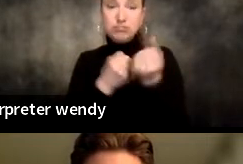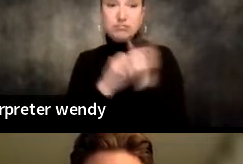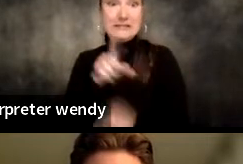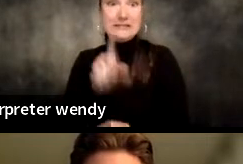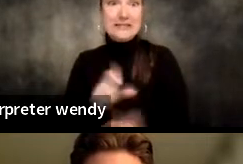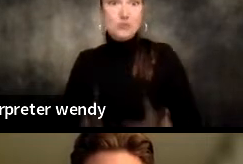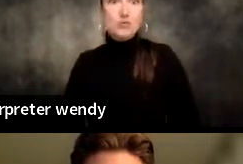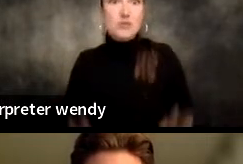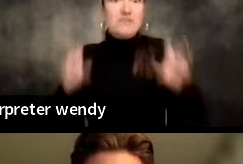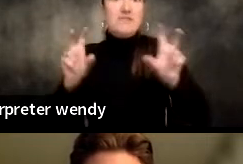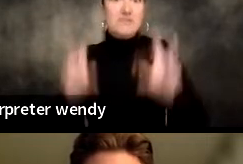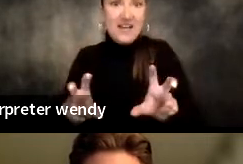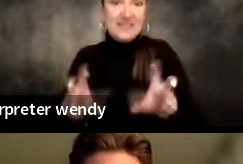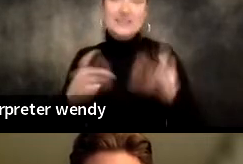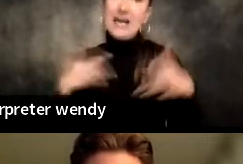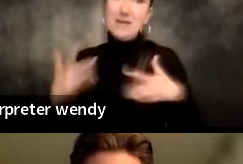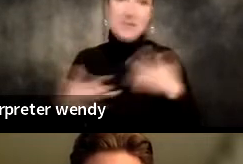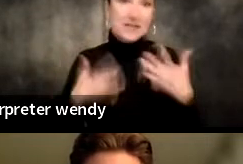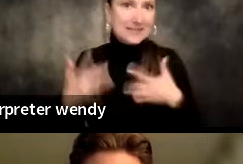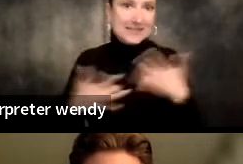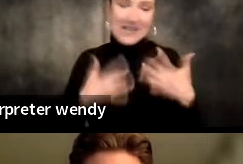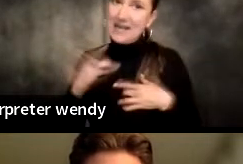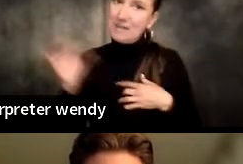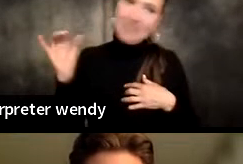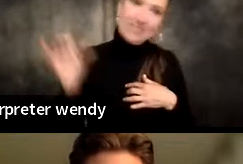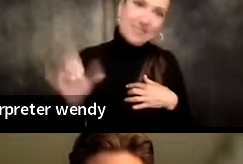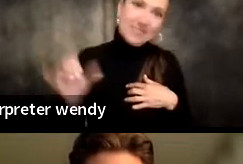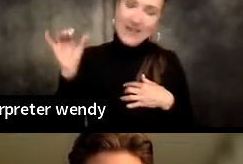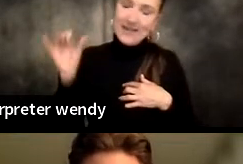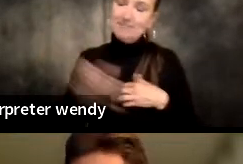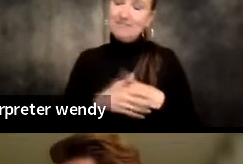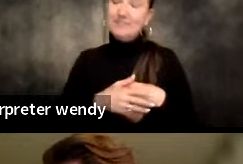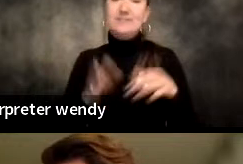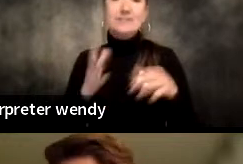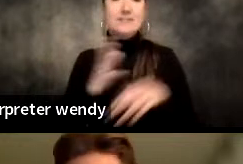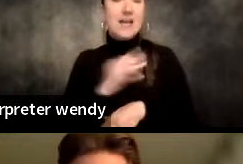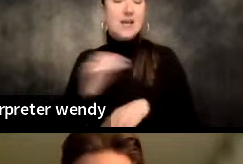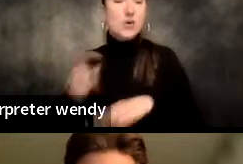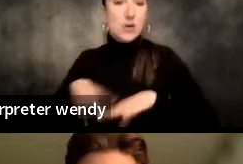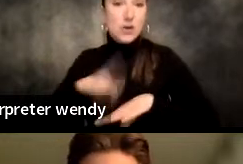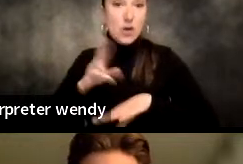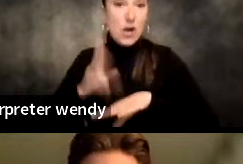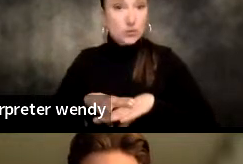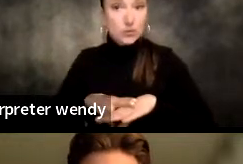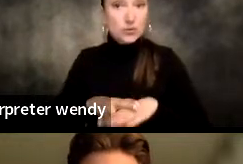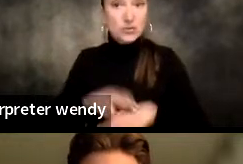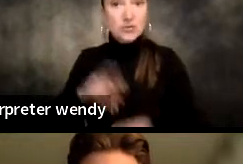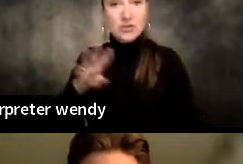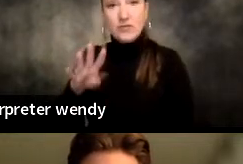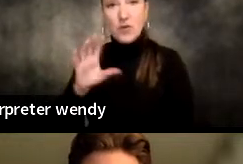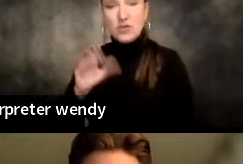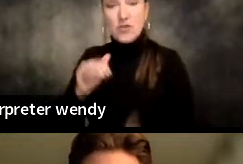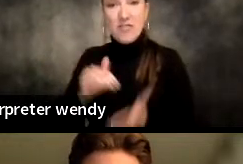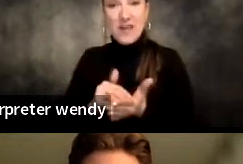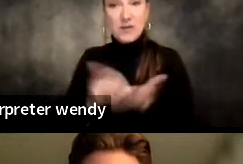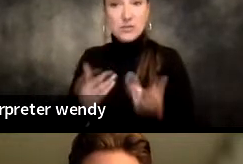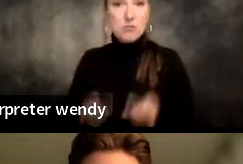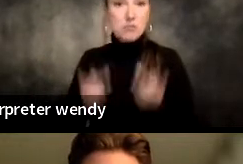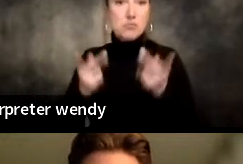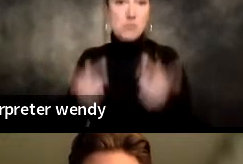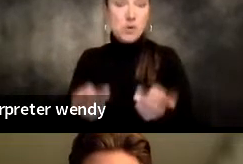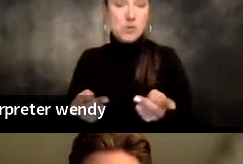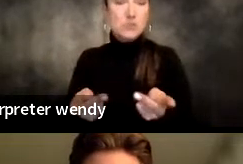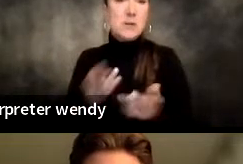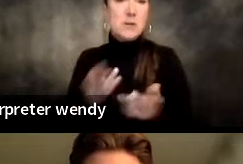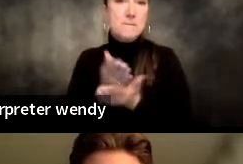investment. And I'm really, really excited about that as well. And then, of course, there is 400,000 that is proposed in the mayor's